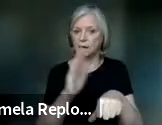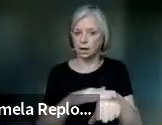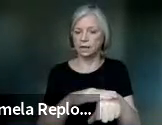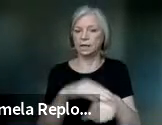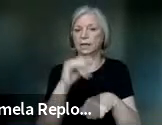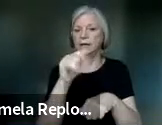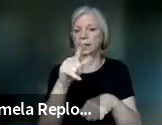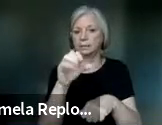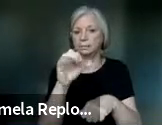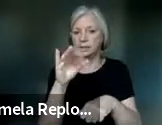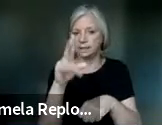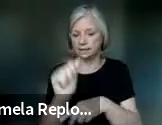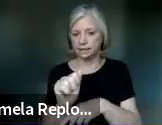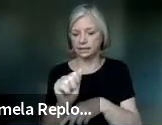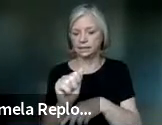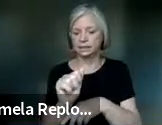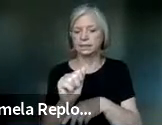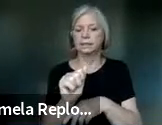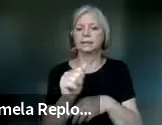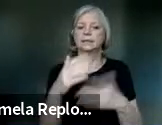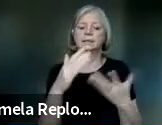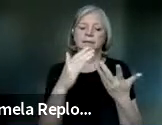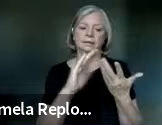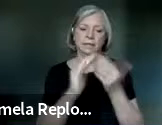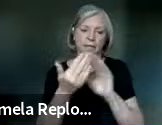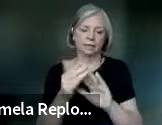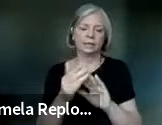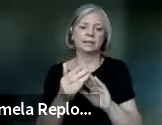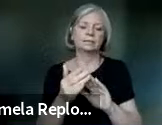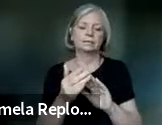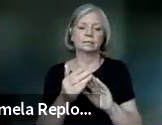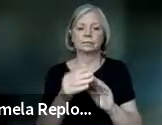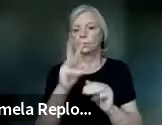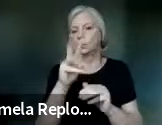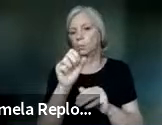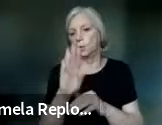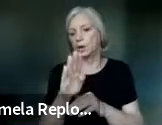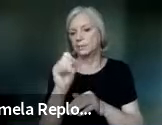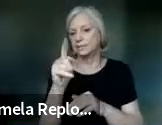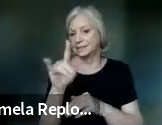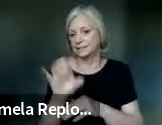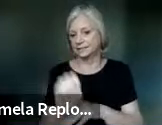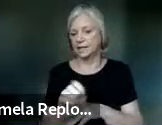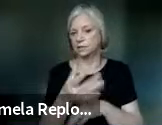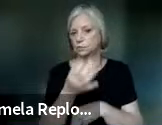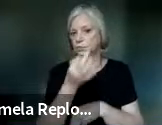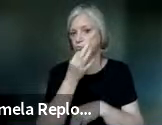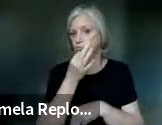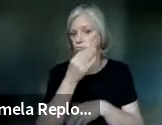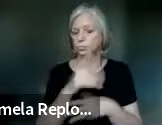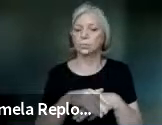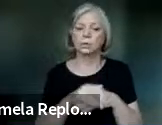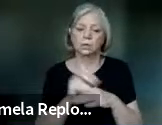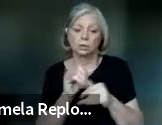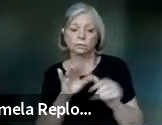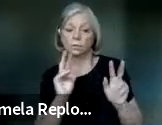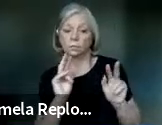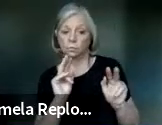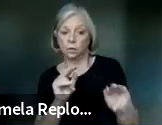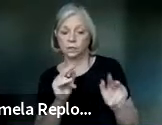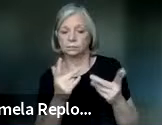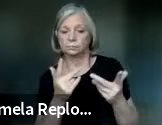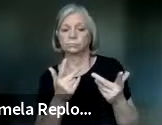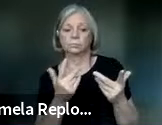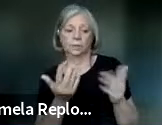Healthcare Services Agency website very, very soon. So look for that link shortly. So if you want to watch it or rewatch